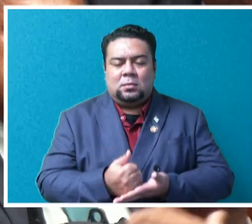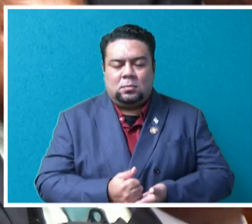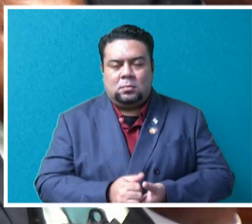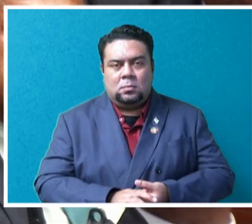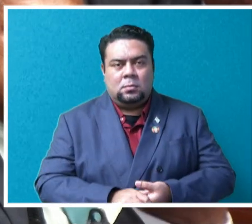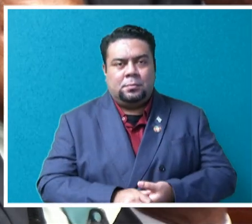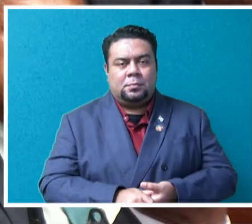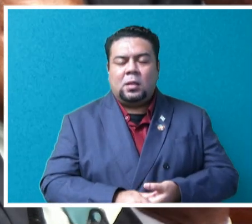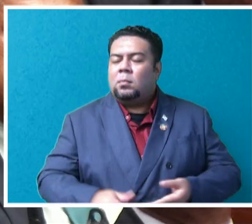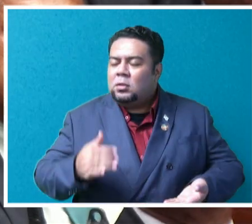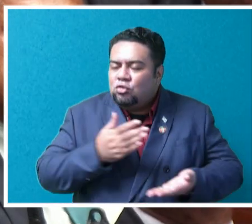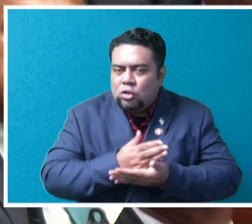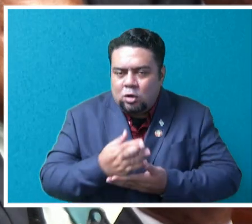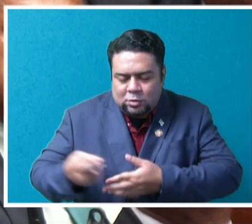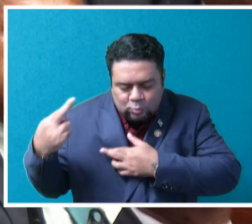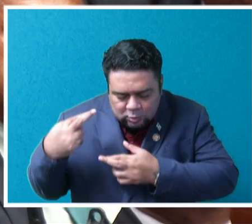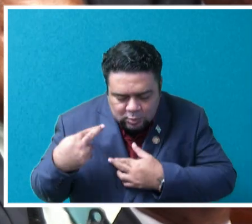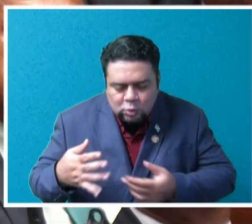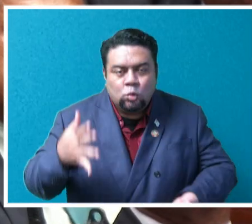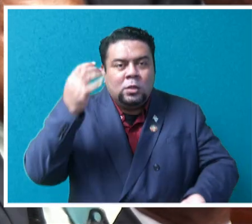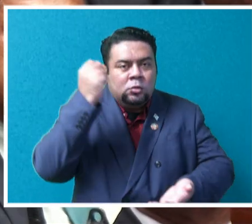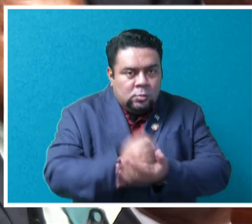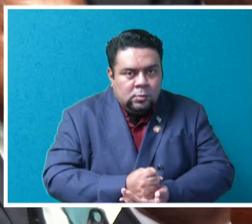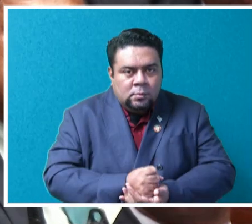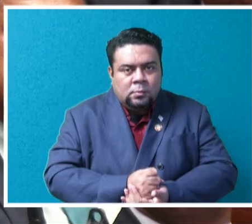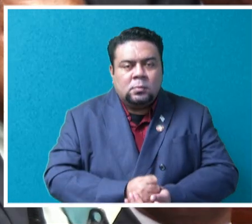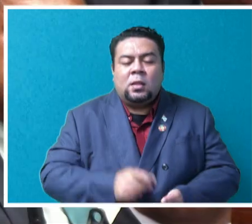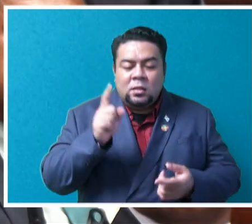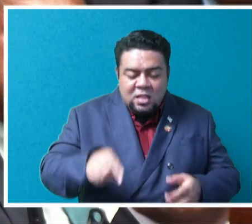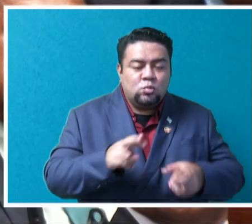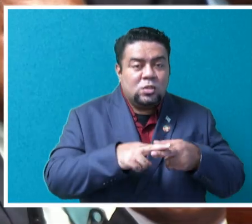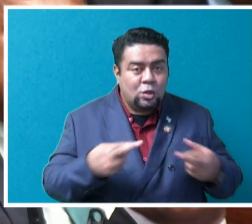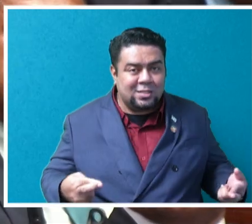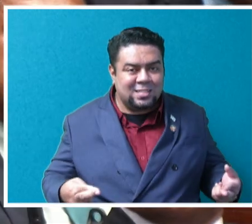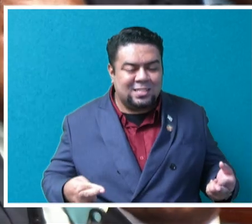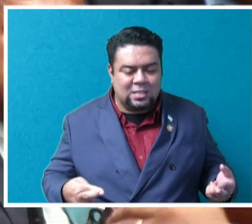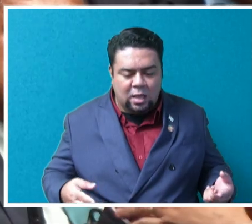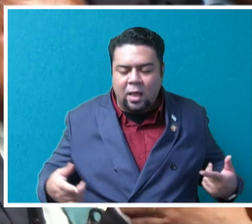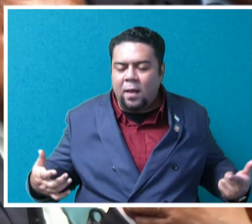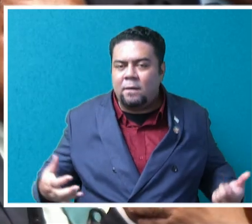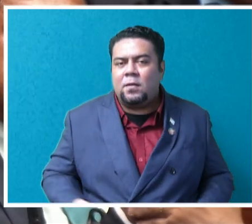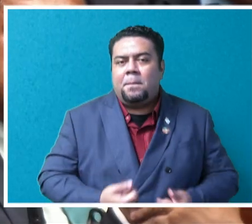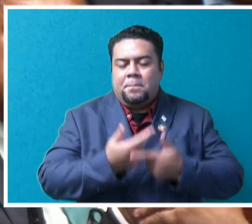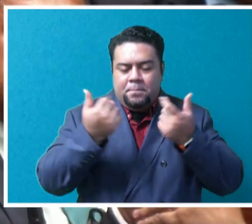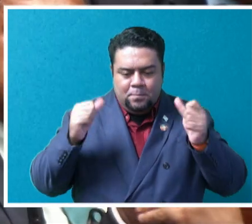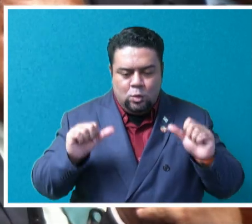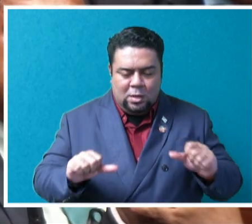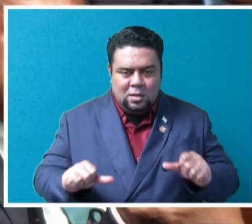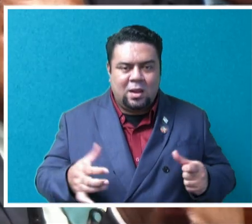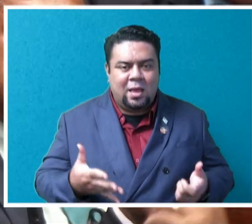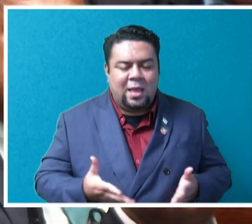shared responsibility to ensure these resources are activated productively